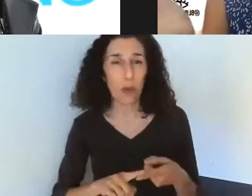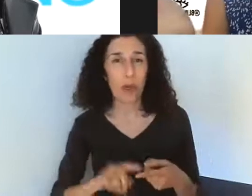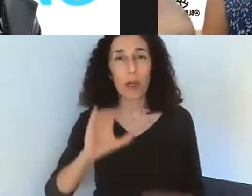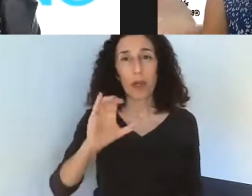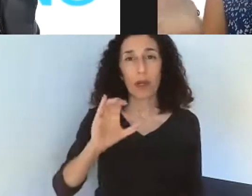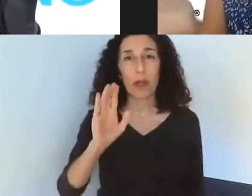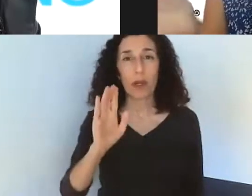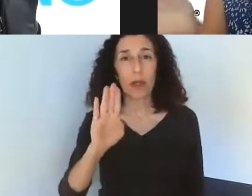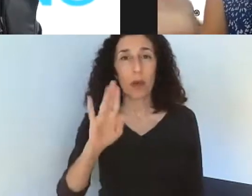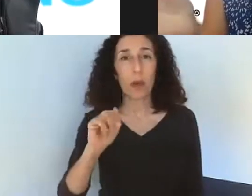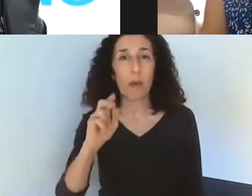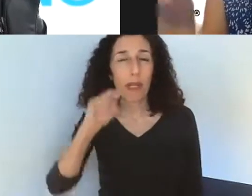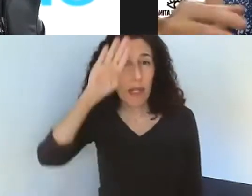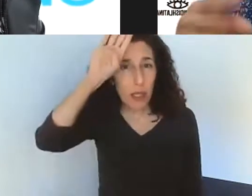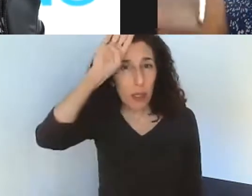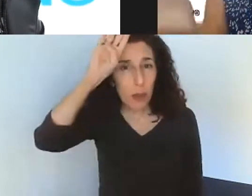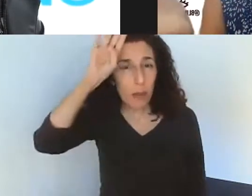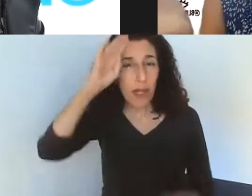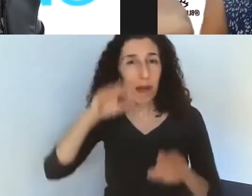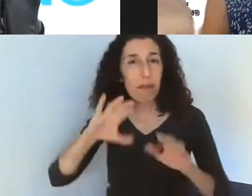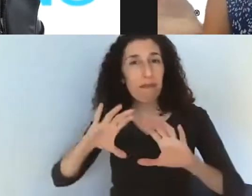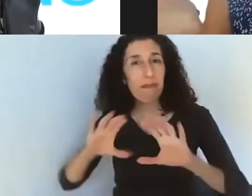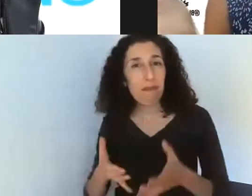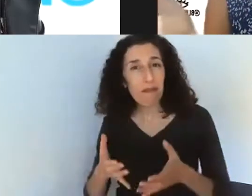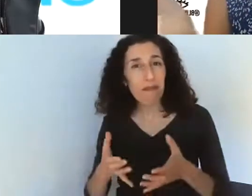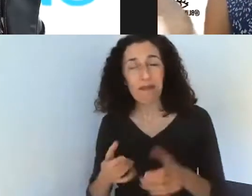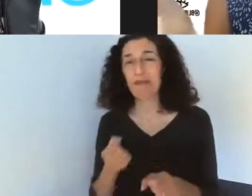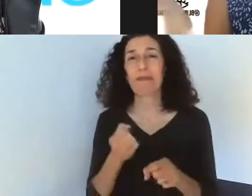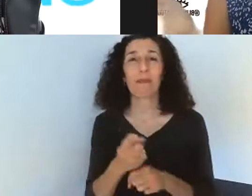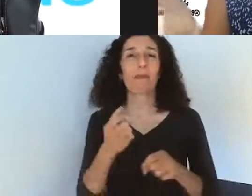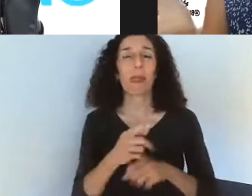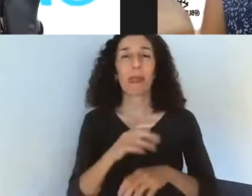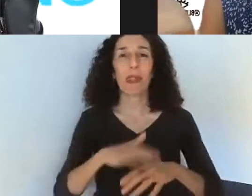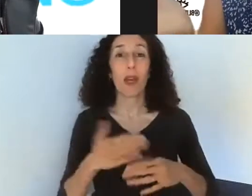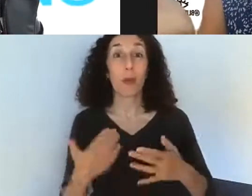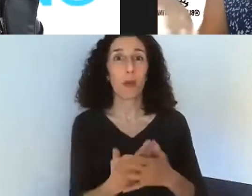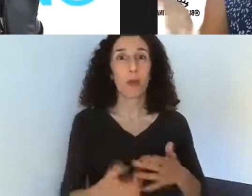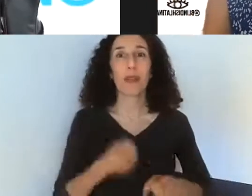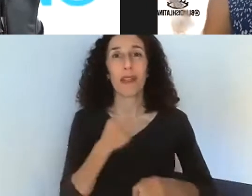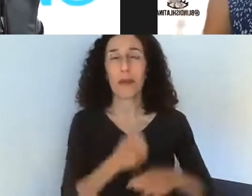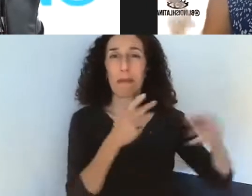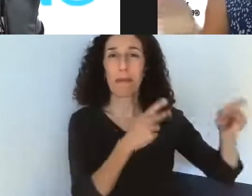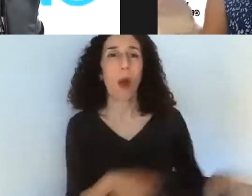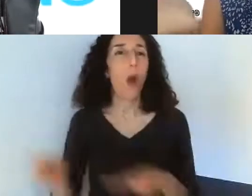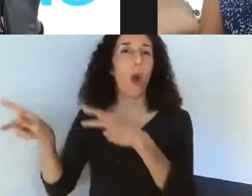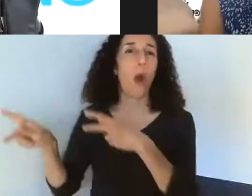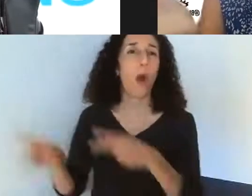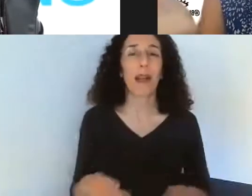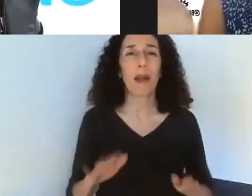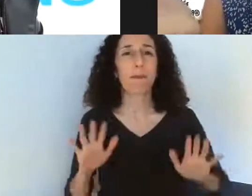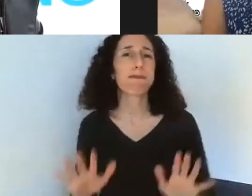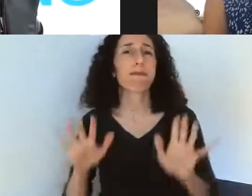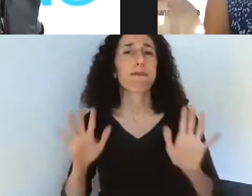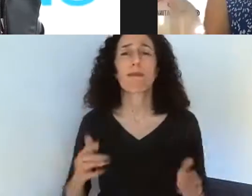Maryland. Every New Year's, the group of Cubans would put on a party, and there would be a band with live music, and I would love to